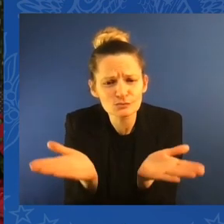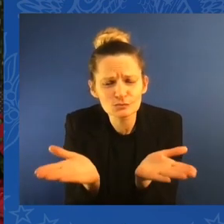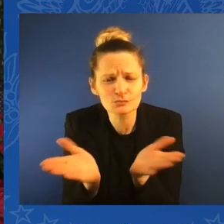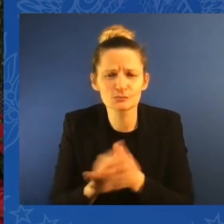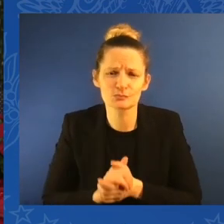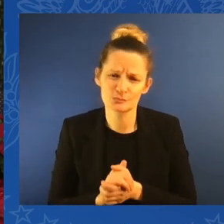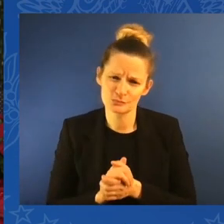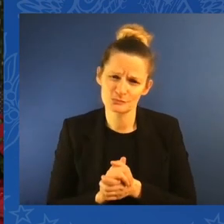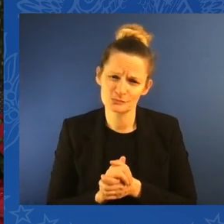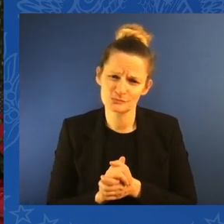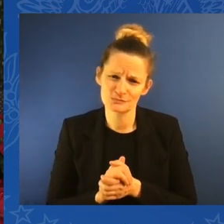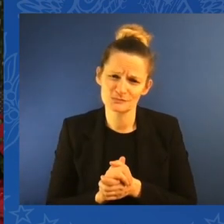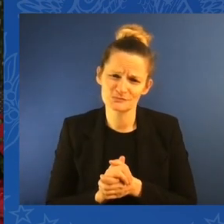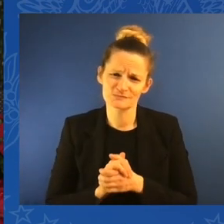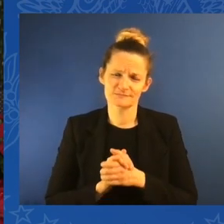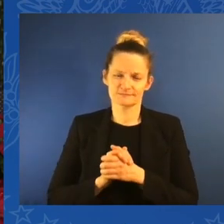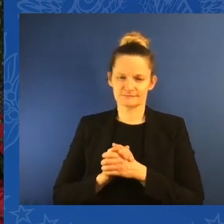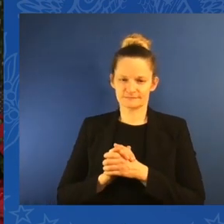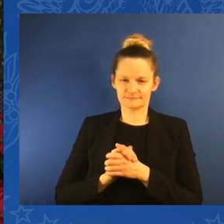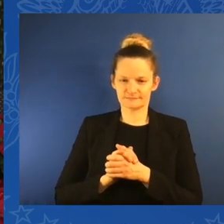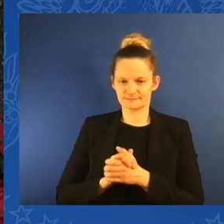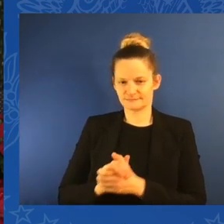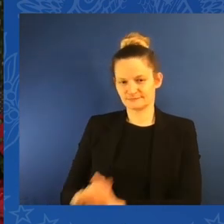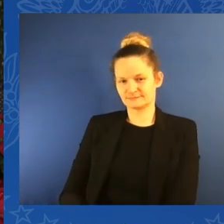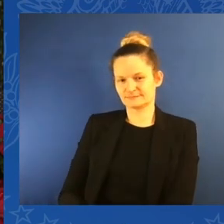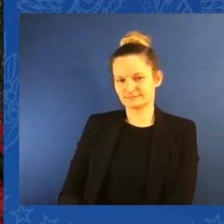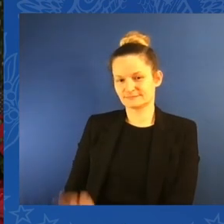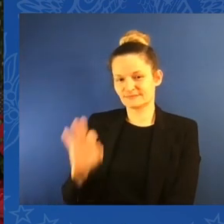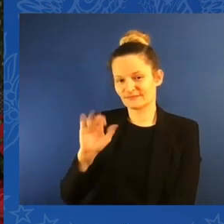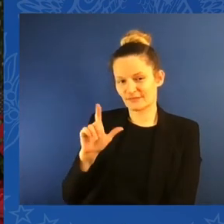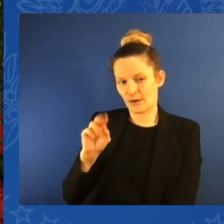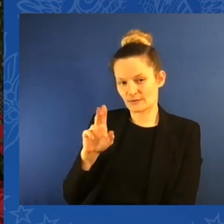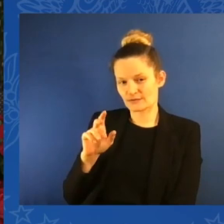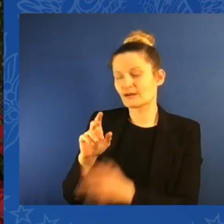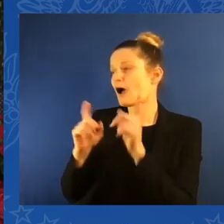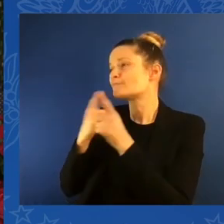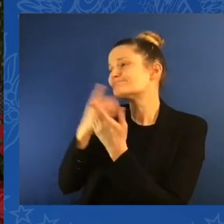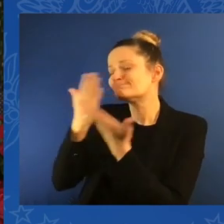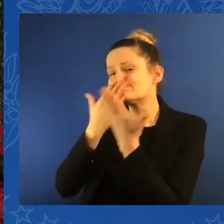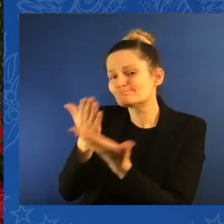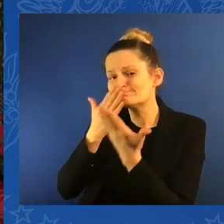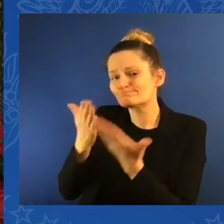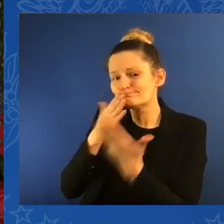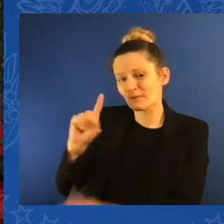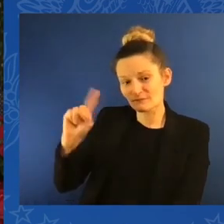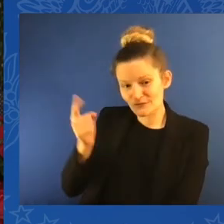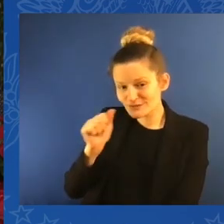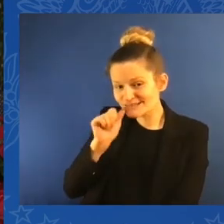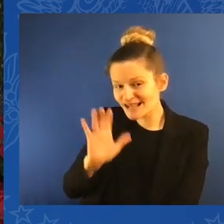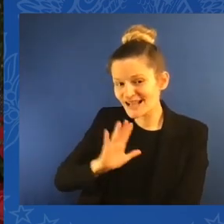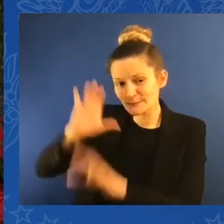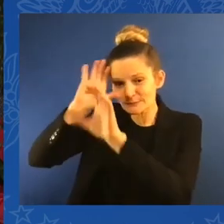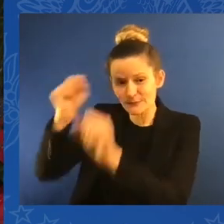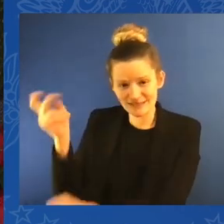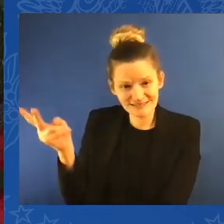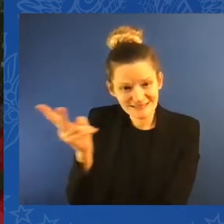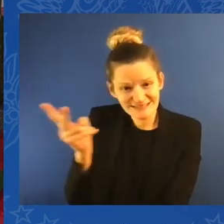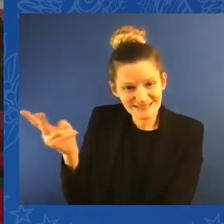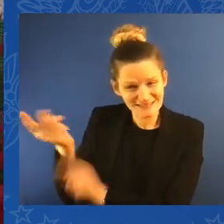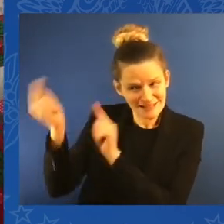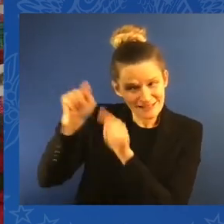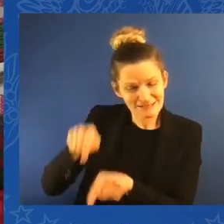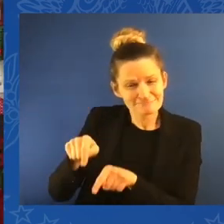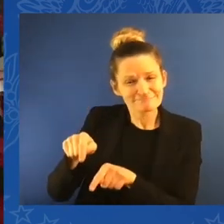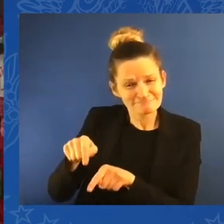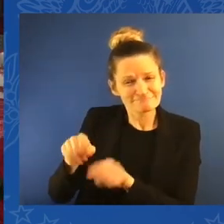Biden and Dr. Biden. It's just wonderful to have you back this year. As you know, this is the 80th year that